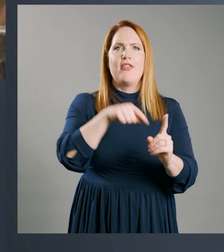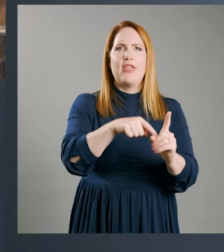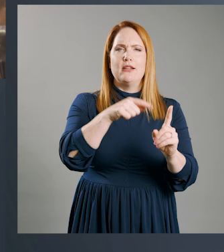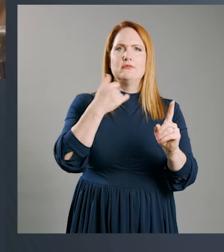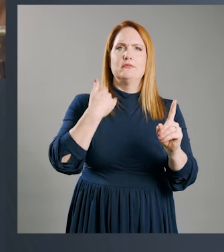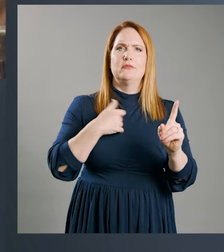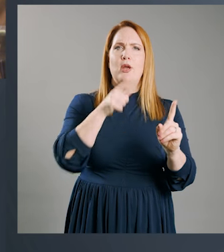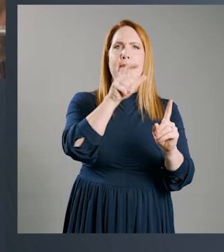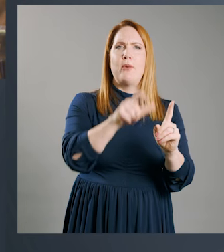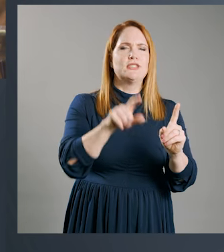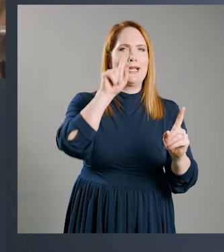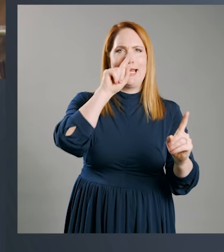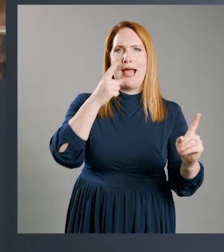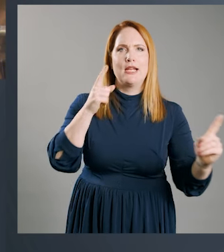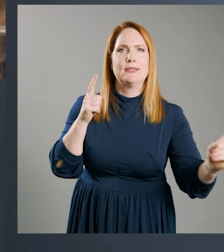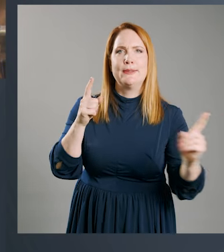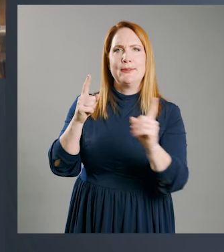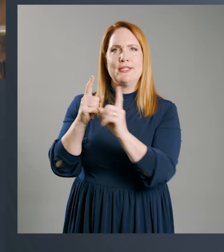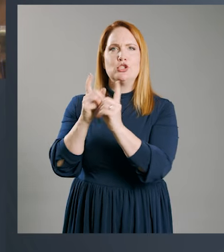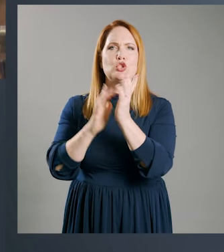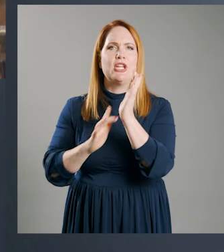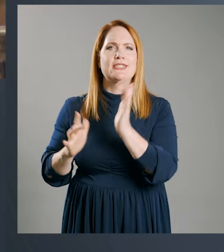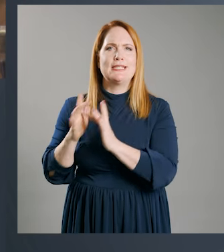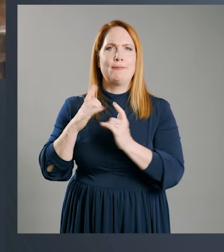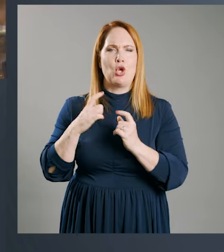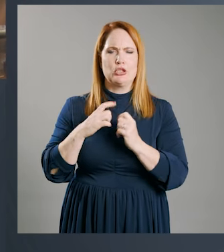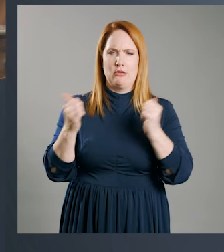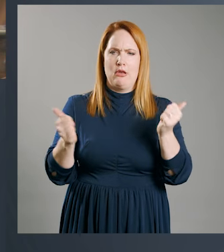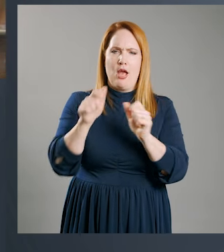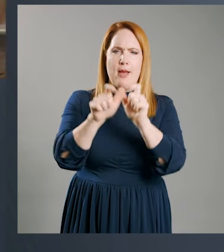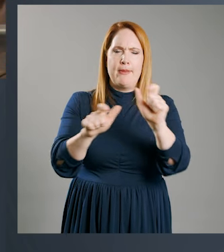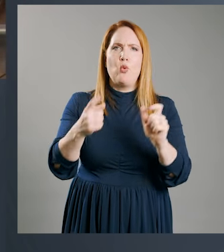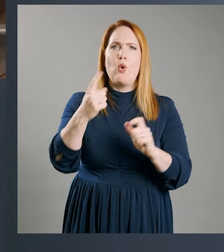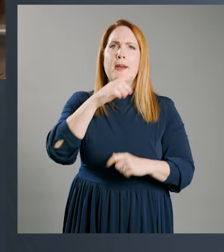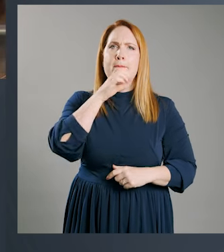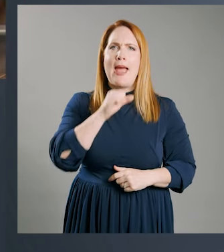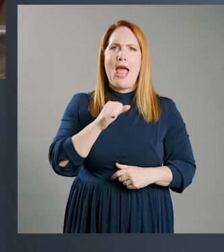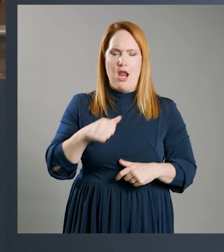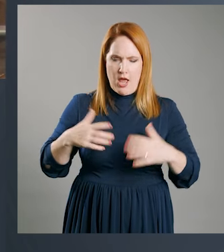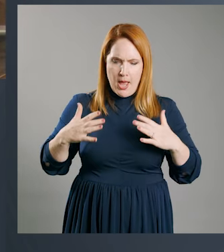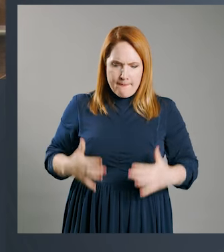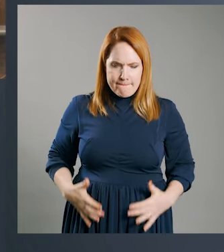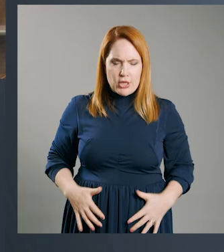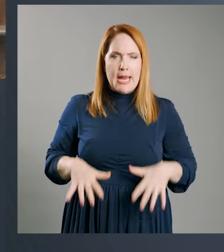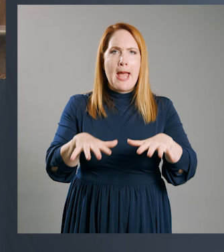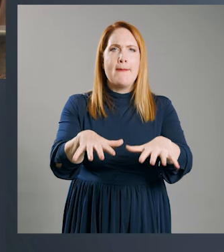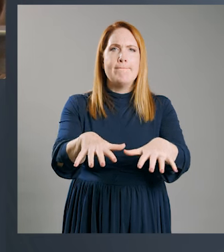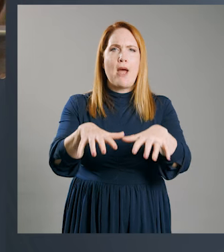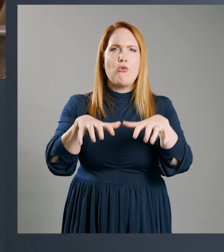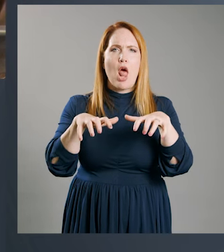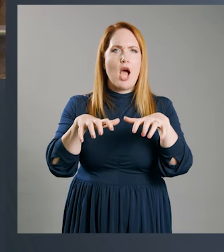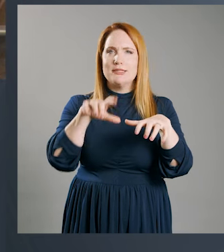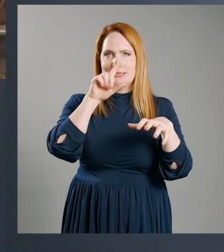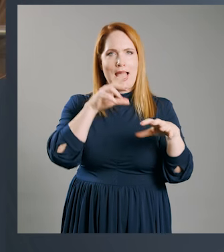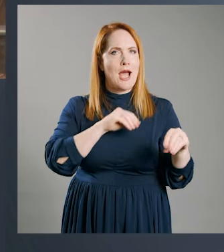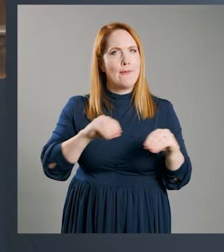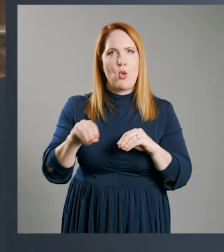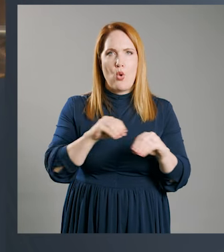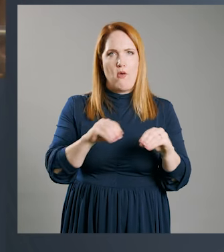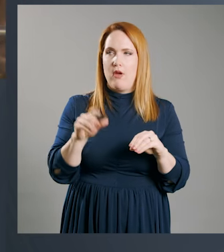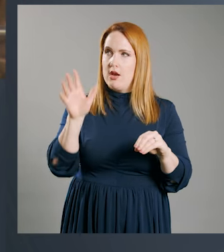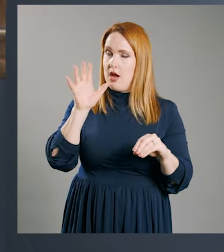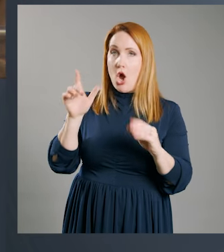they couldn't bring him to Jesus because of the crowd. There is a story of a man who was paralyzed and he had some friends and they heard